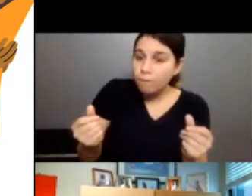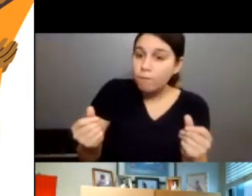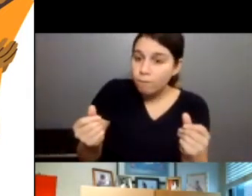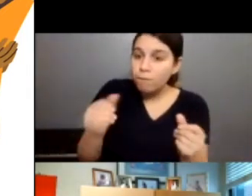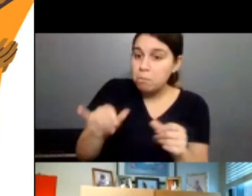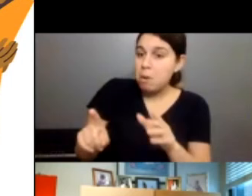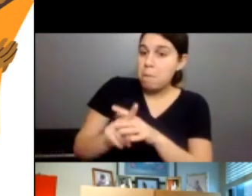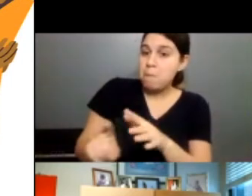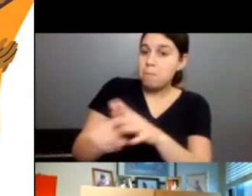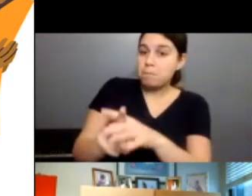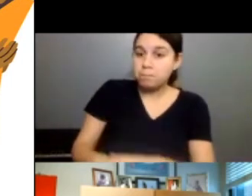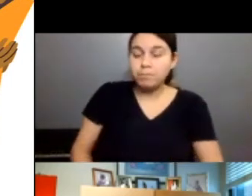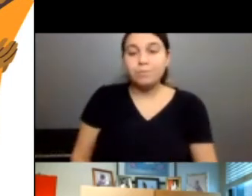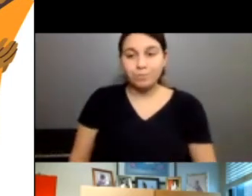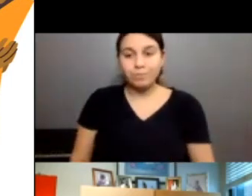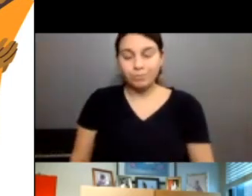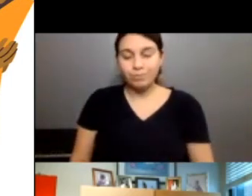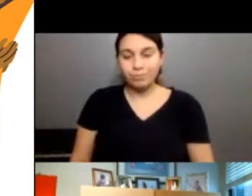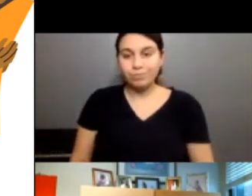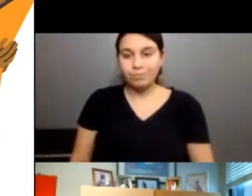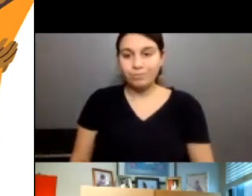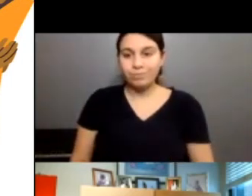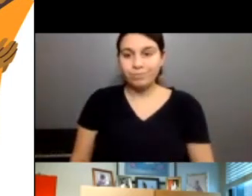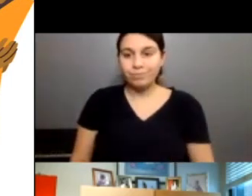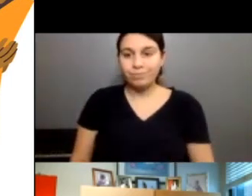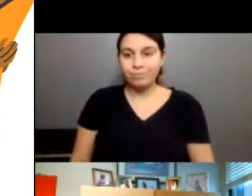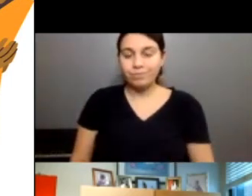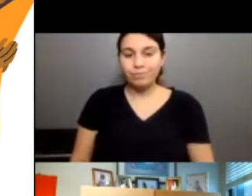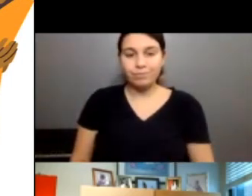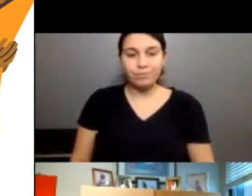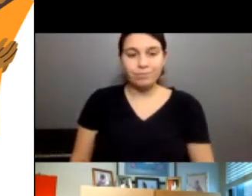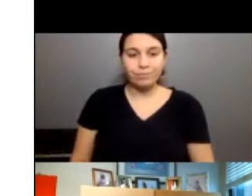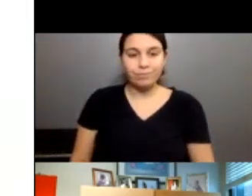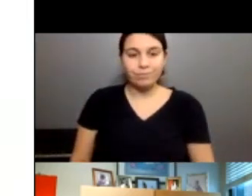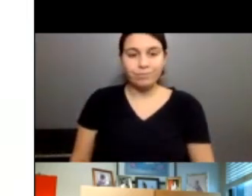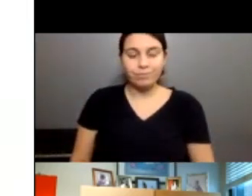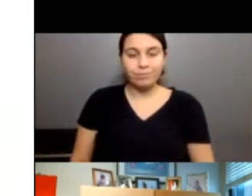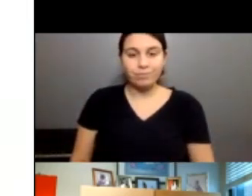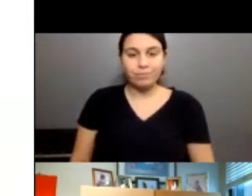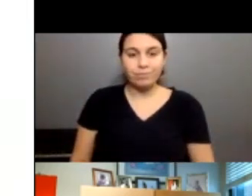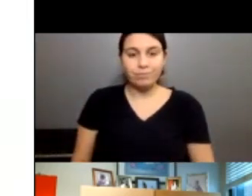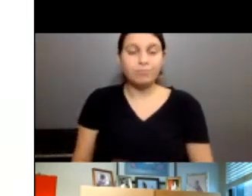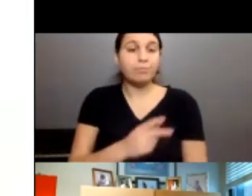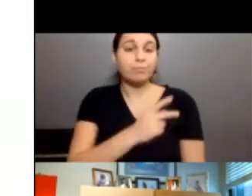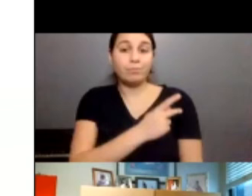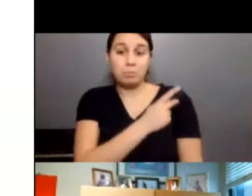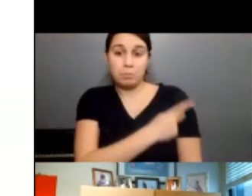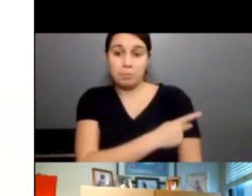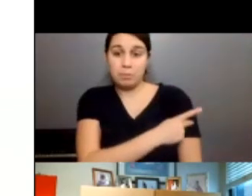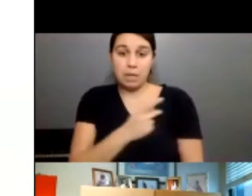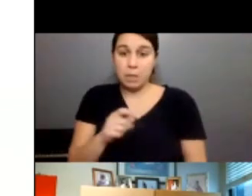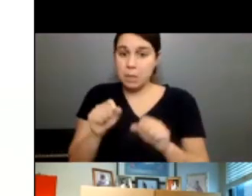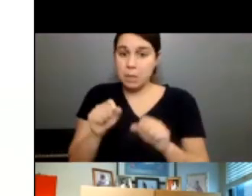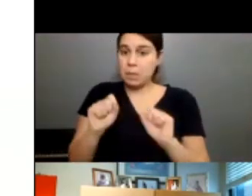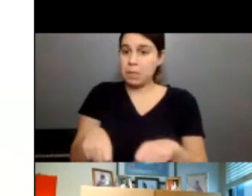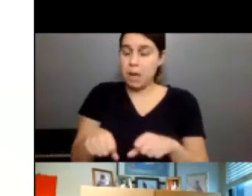come up during their first weeks of having their child. Patients can attend Rose however works best for